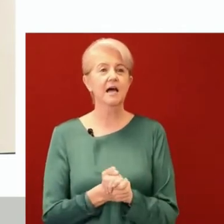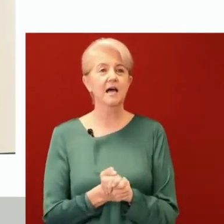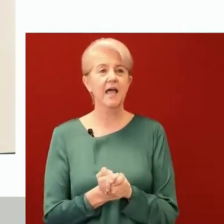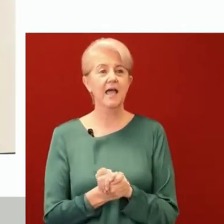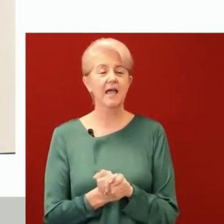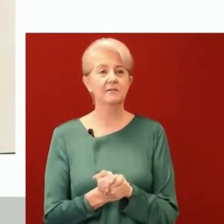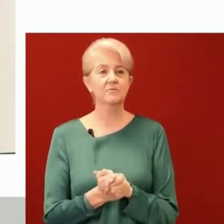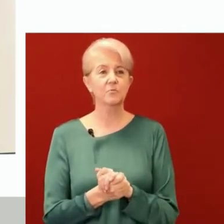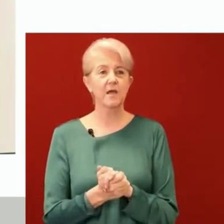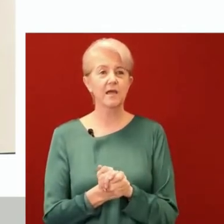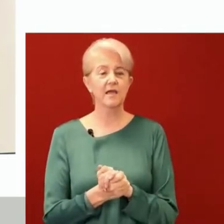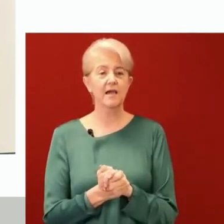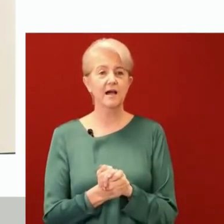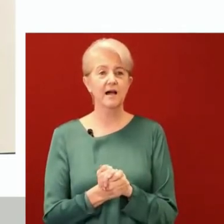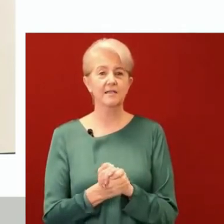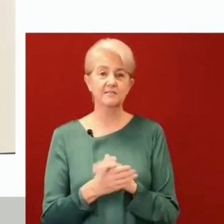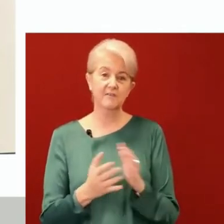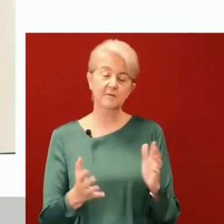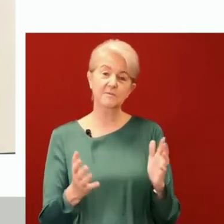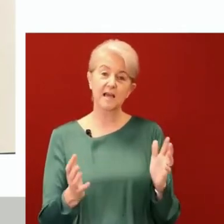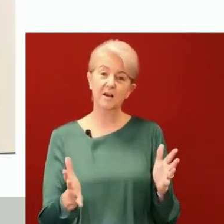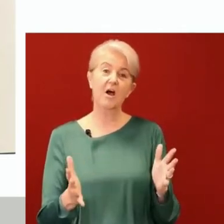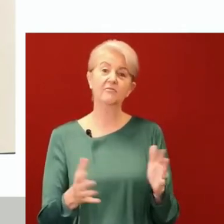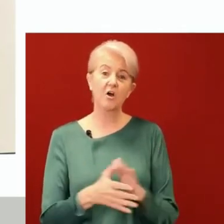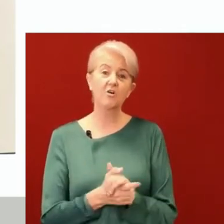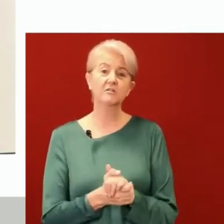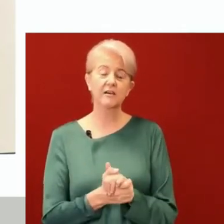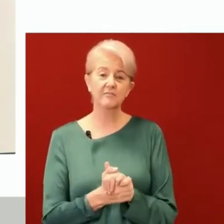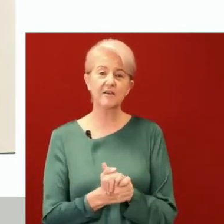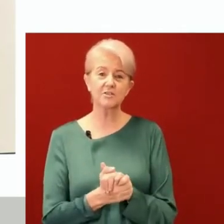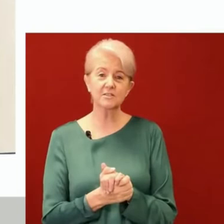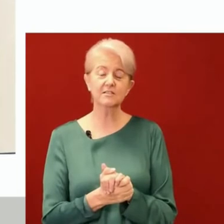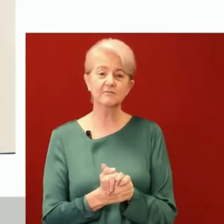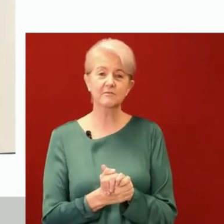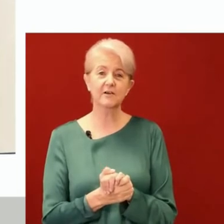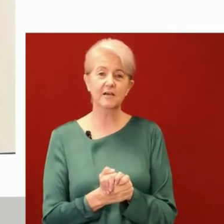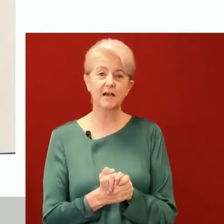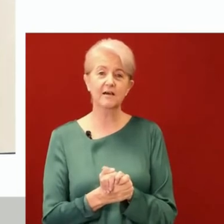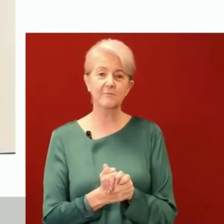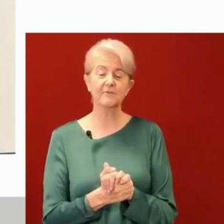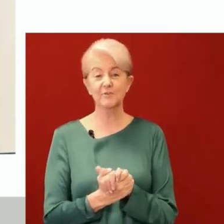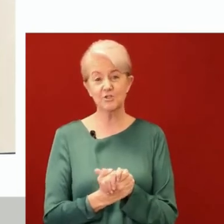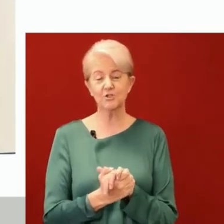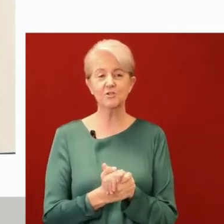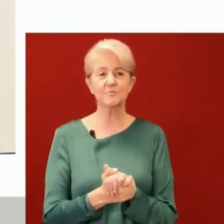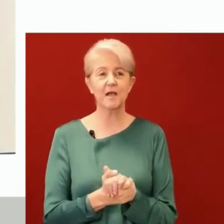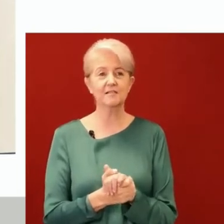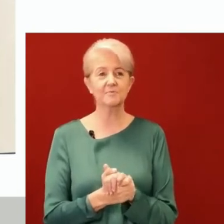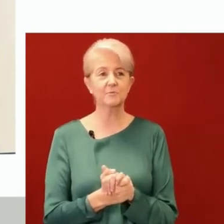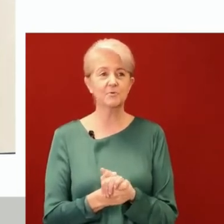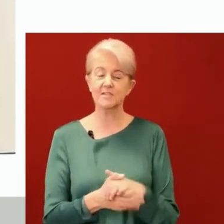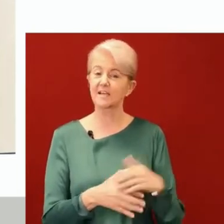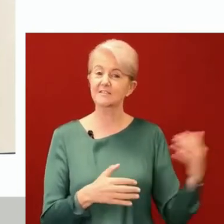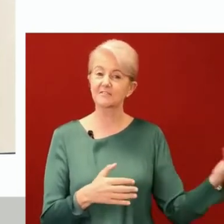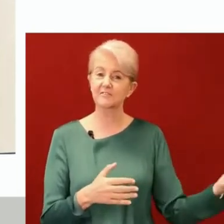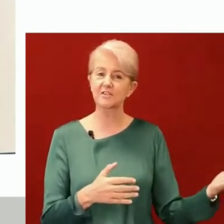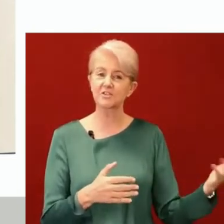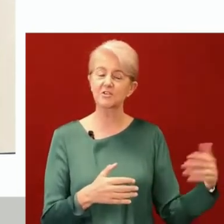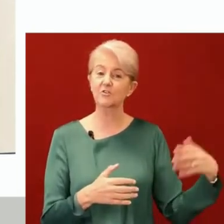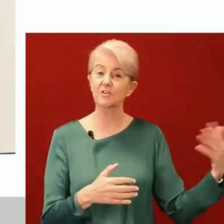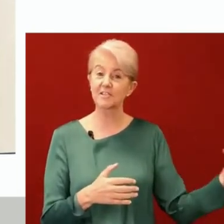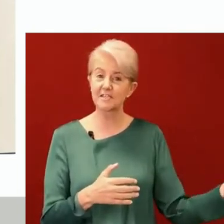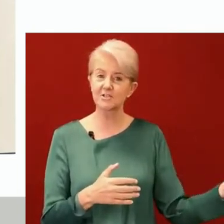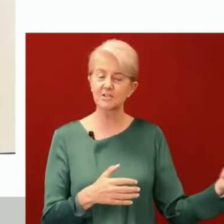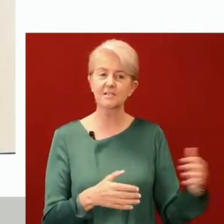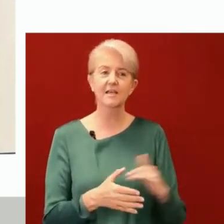and where I developed a lifelong affection for shoes. My husband will say it's an